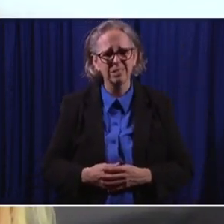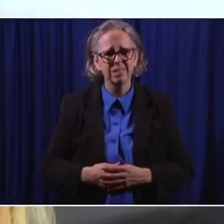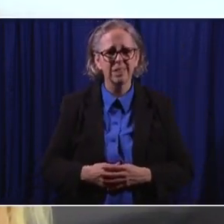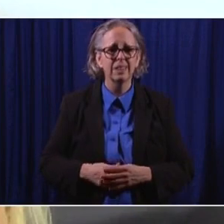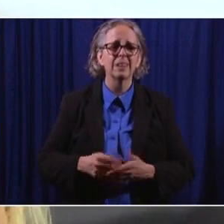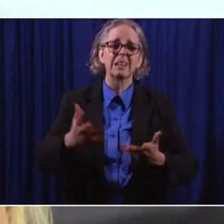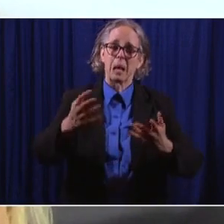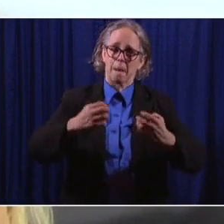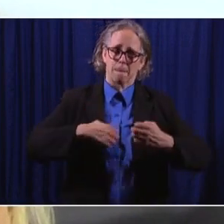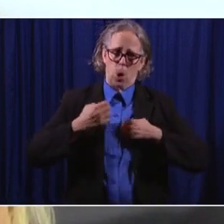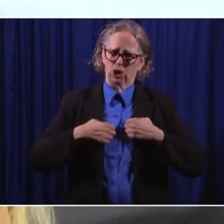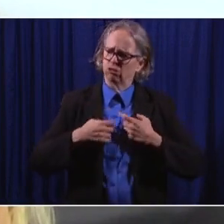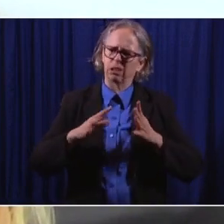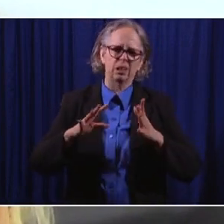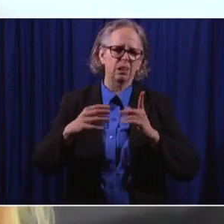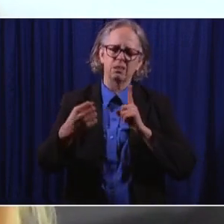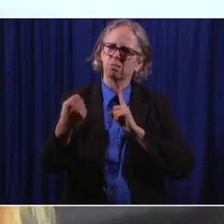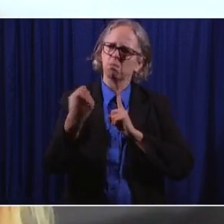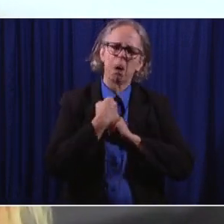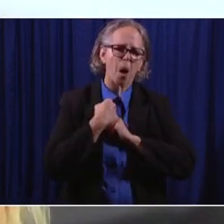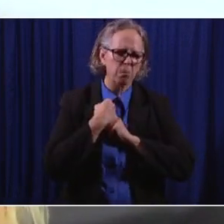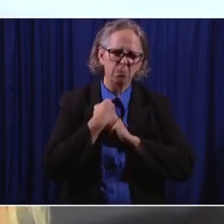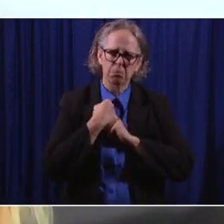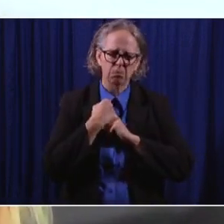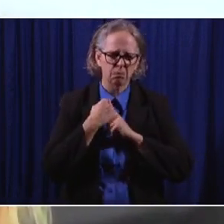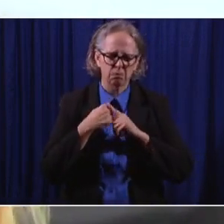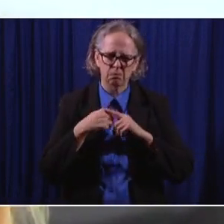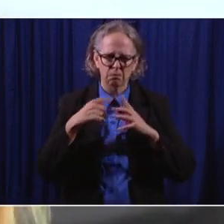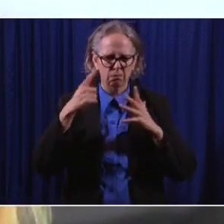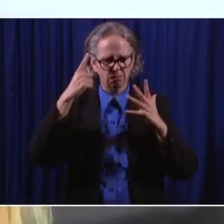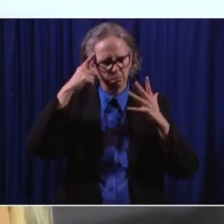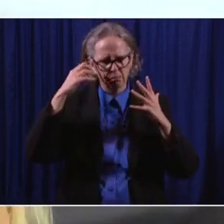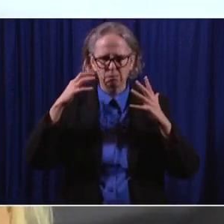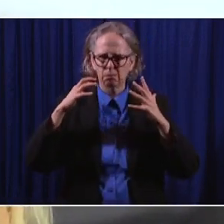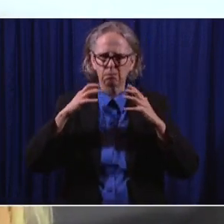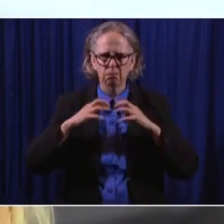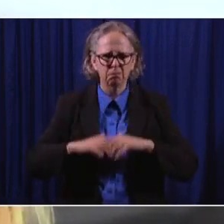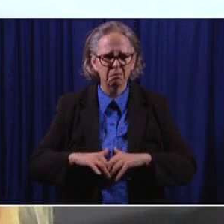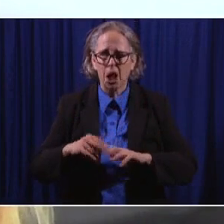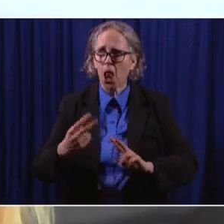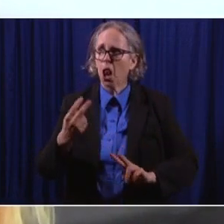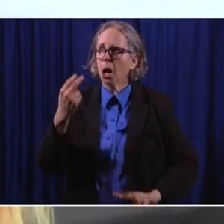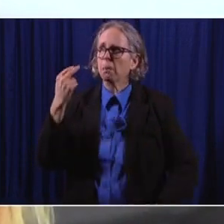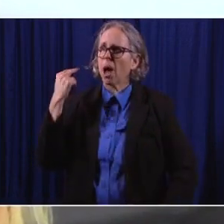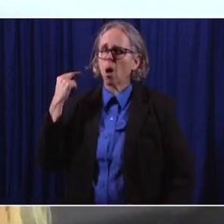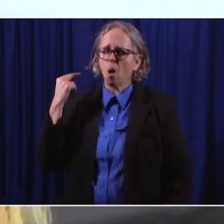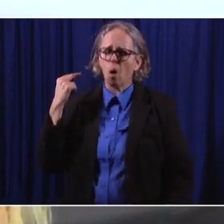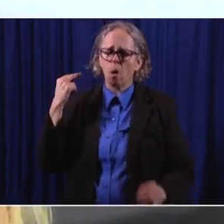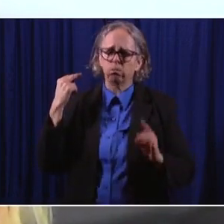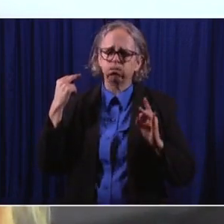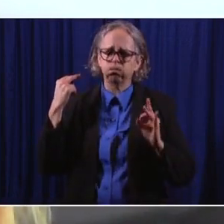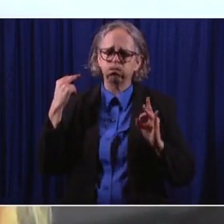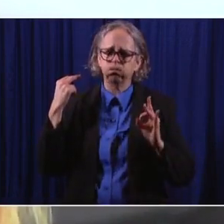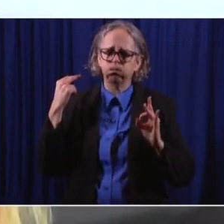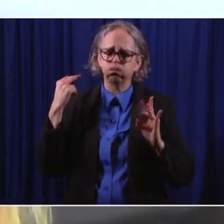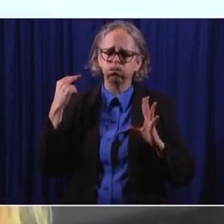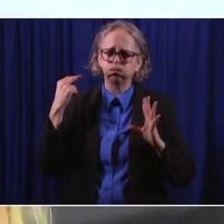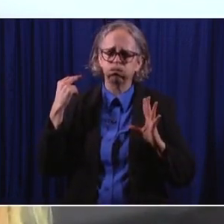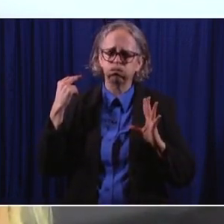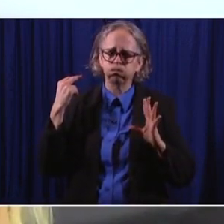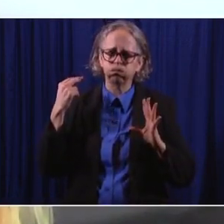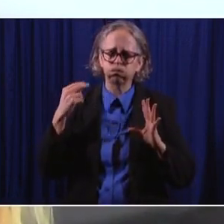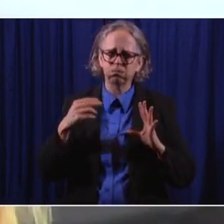with COVID, now looking back to everything, was the inability to comfort